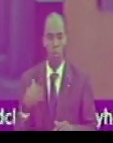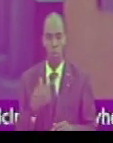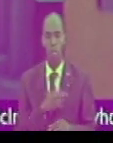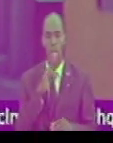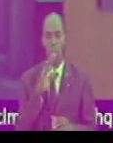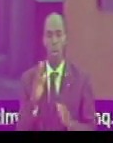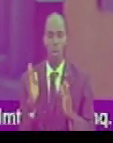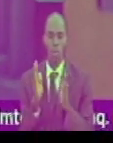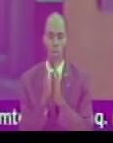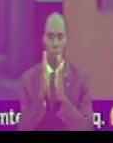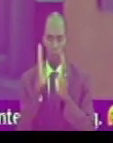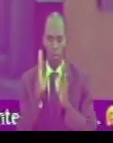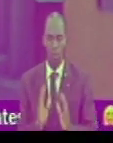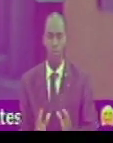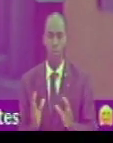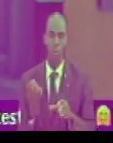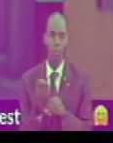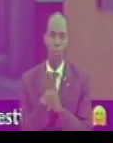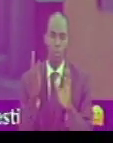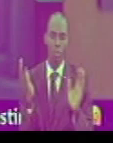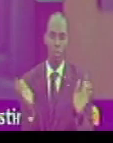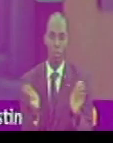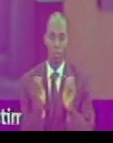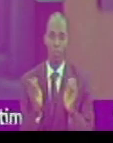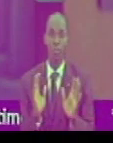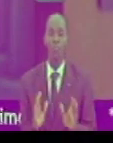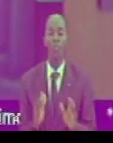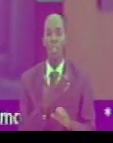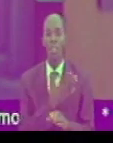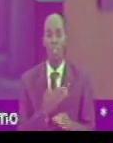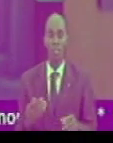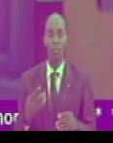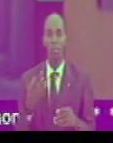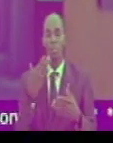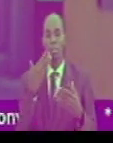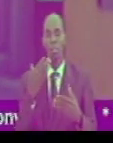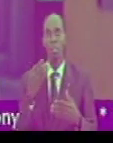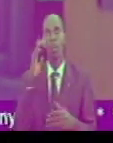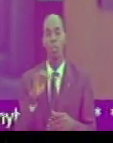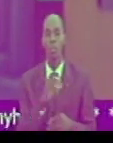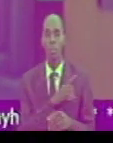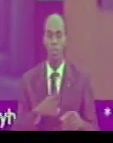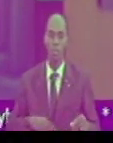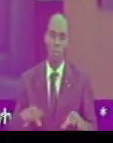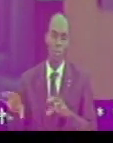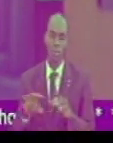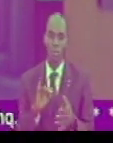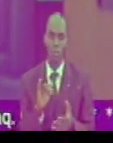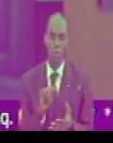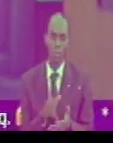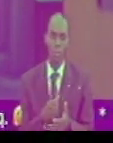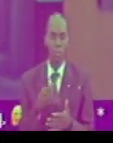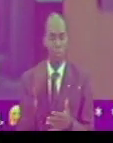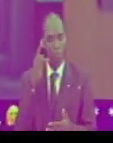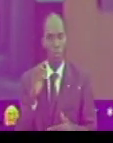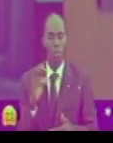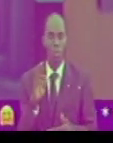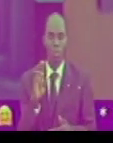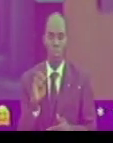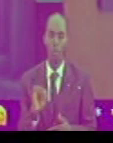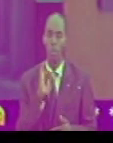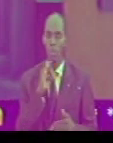The one after that, 2 days, 2 months later, I begin to face some serious pain in my shoulder. It's like something running in my